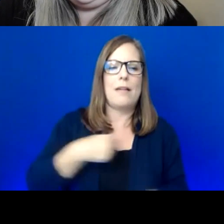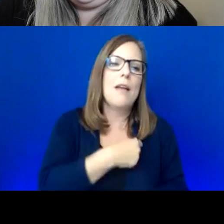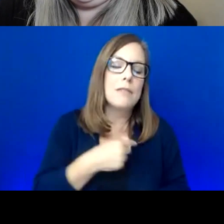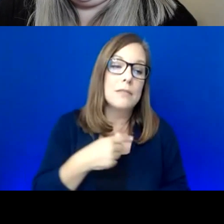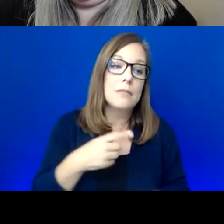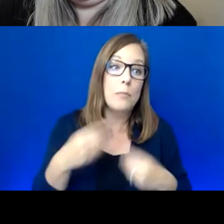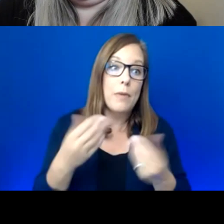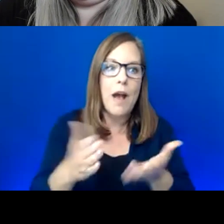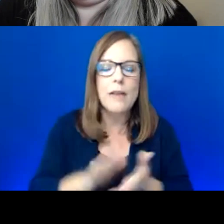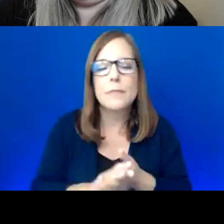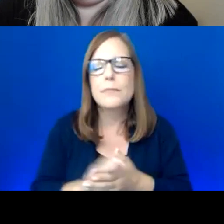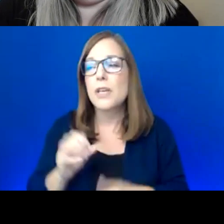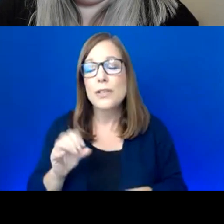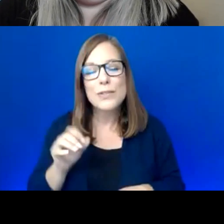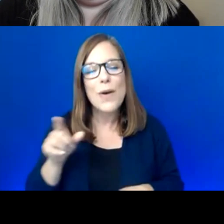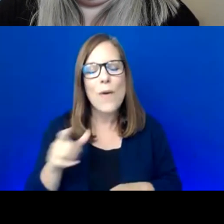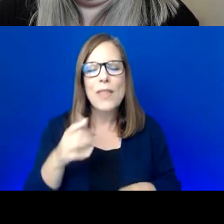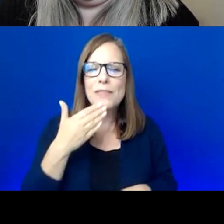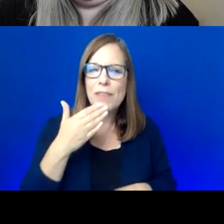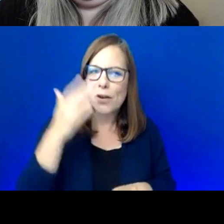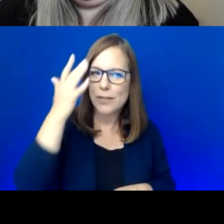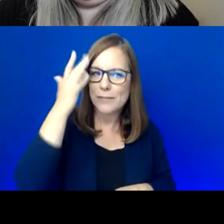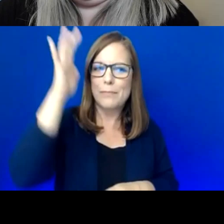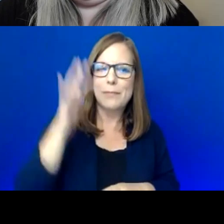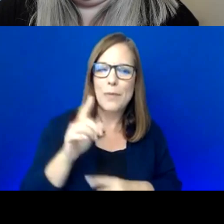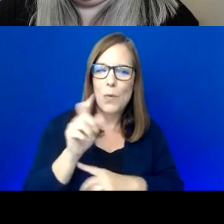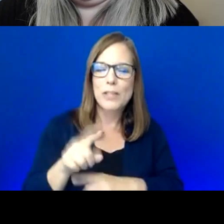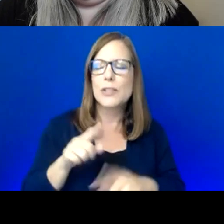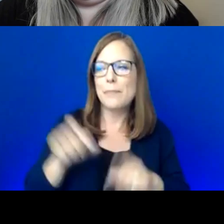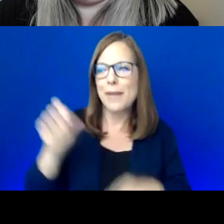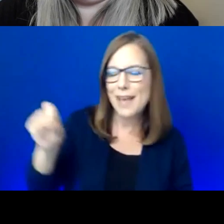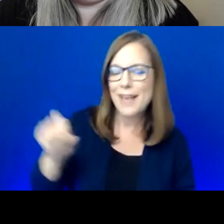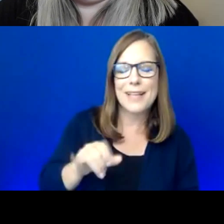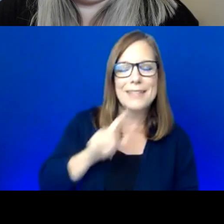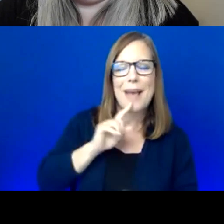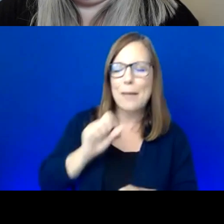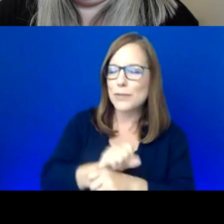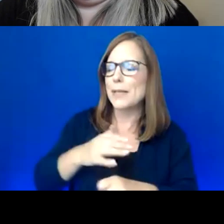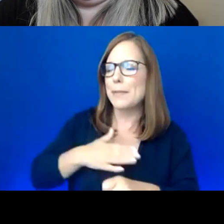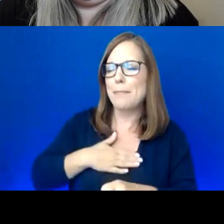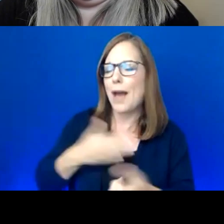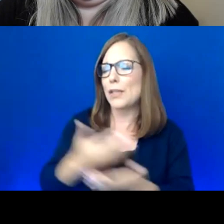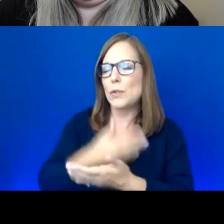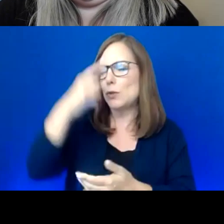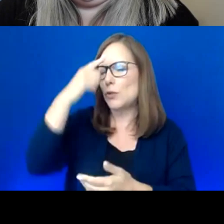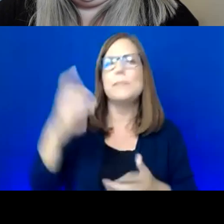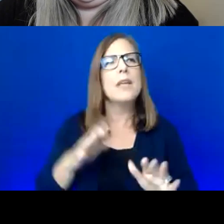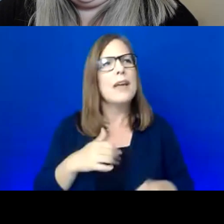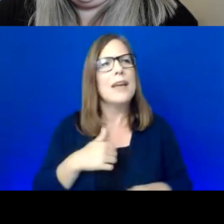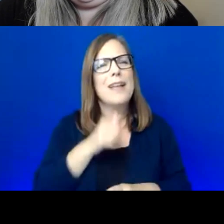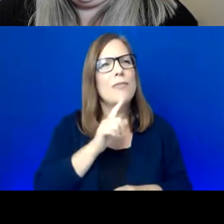insightful question, but that is absolutely my dream, that we are creating a new model of and maybe it's not new, we are